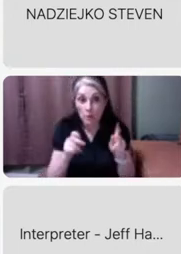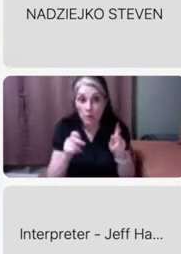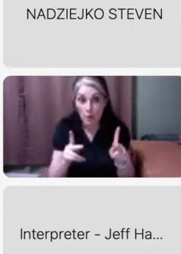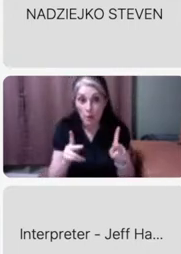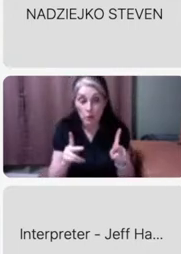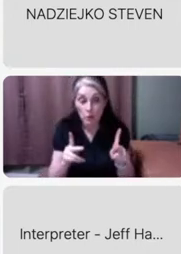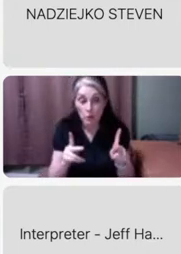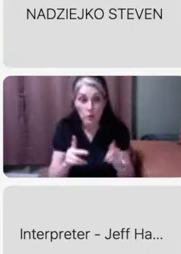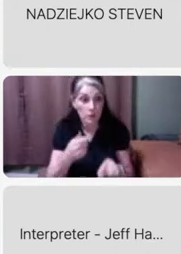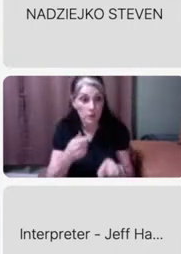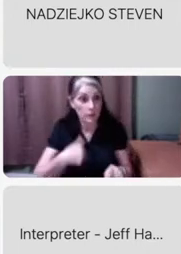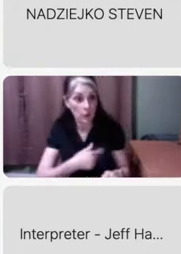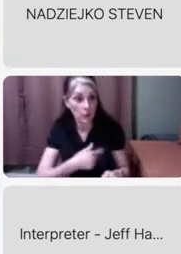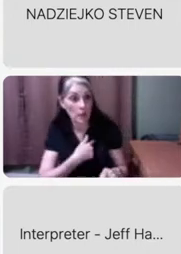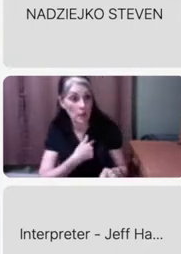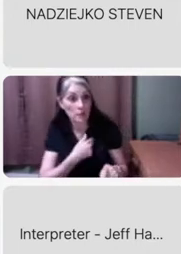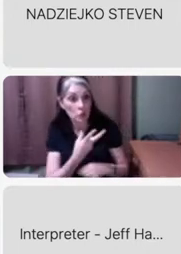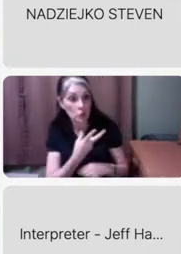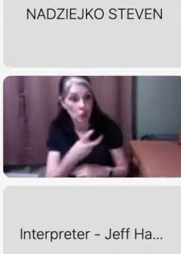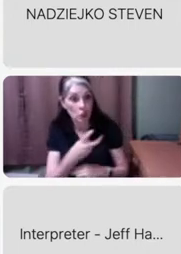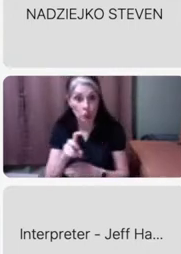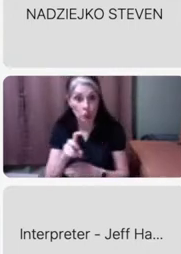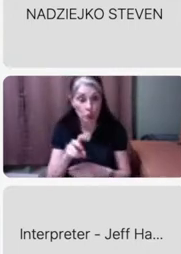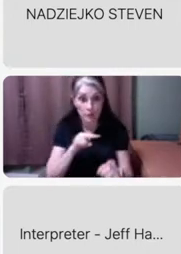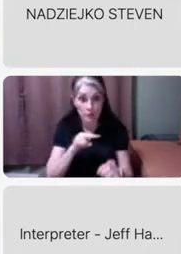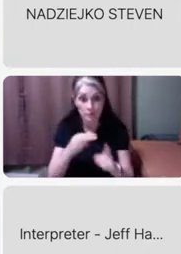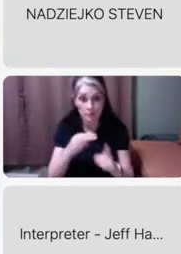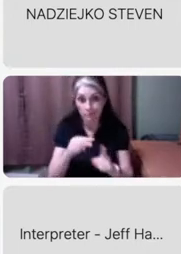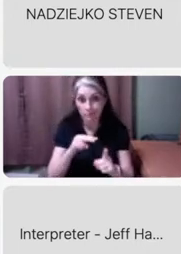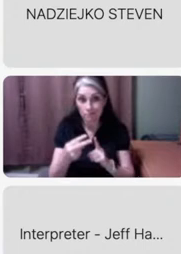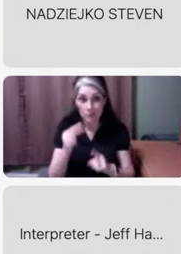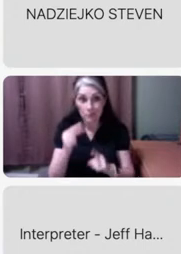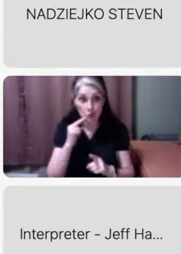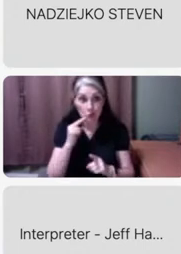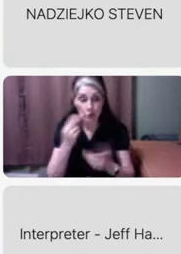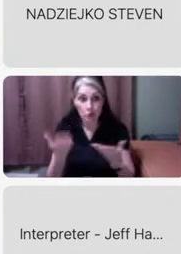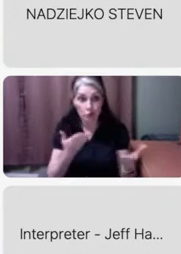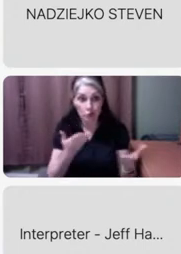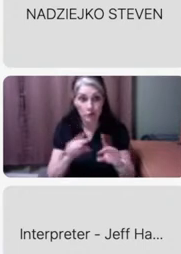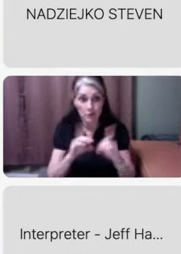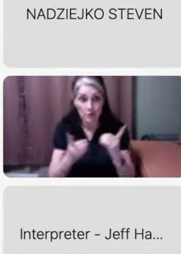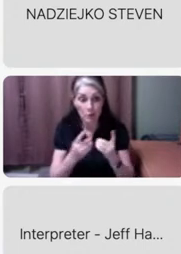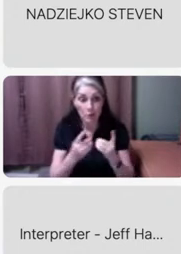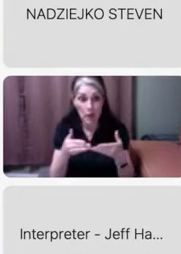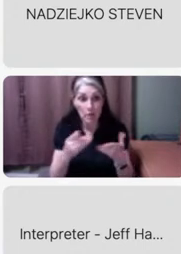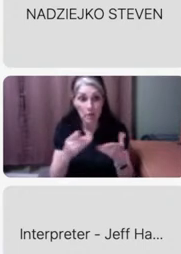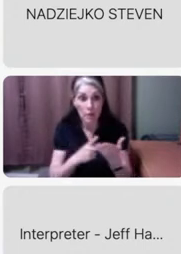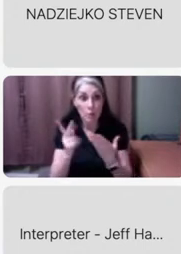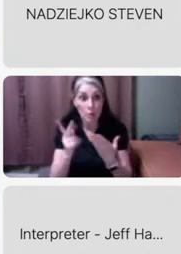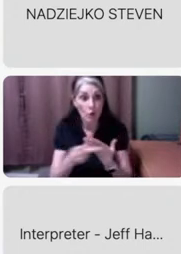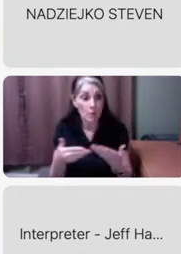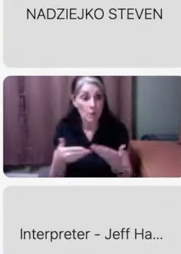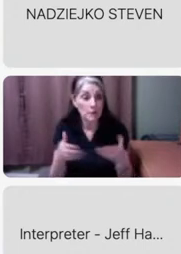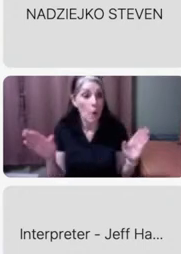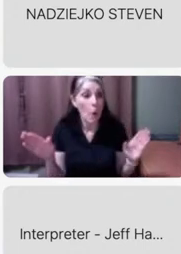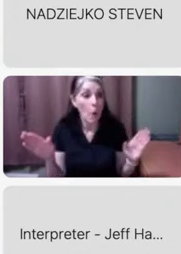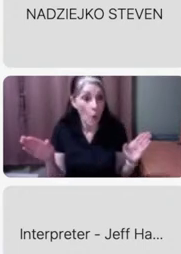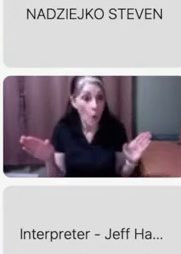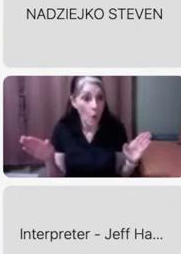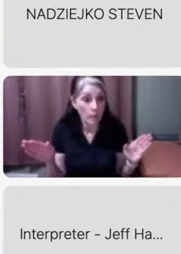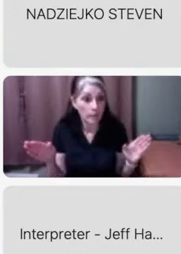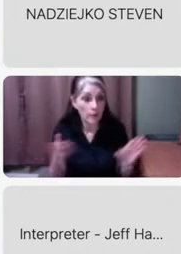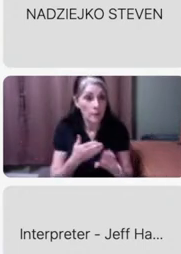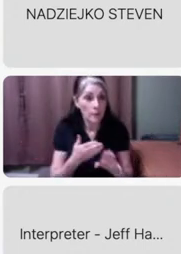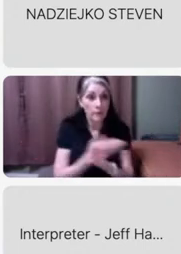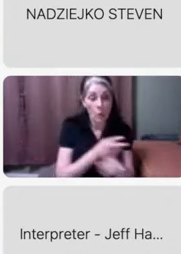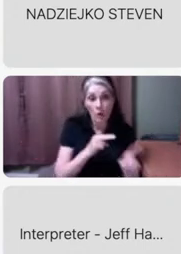to shift the way that we look at our nutrition services department and the program as a whole from being what was once viewed as a welfare